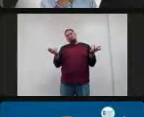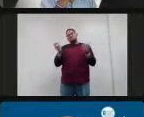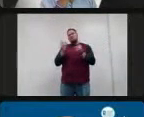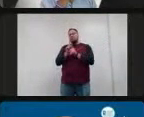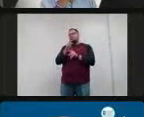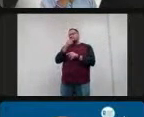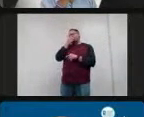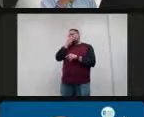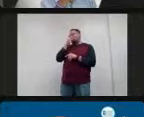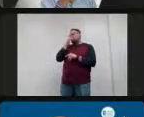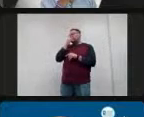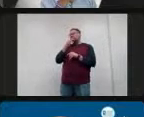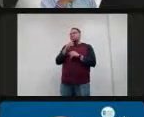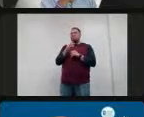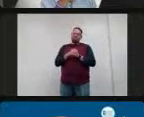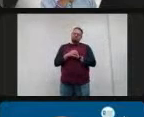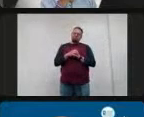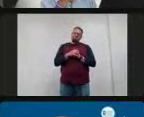just